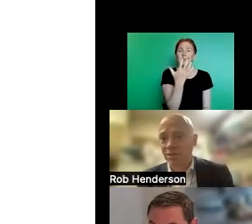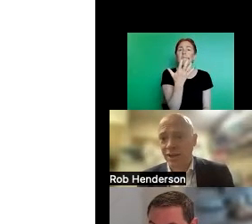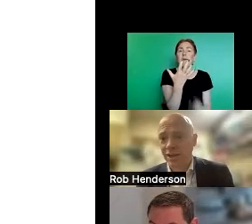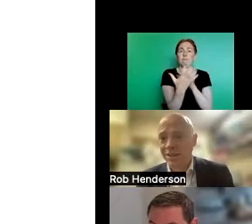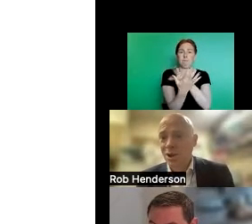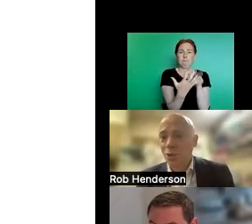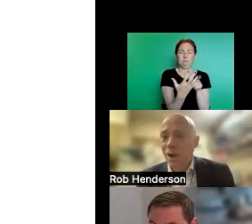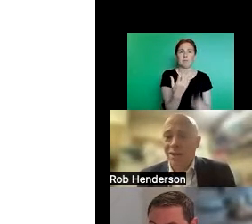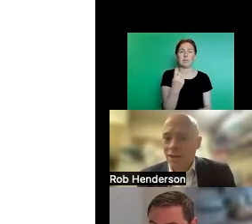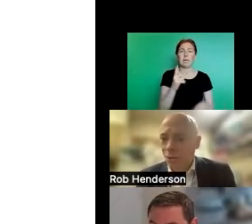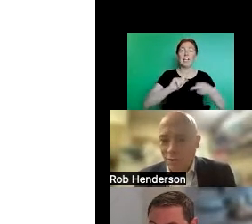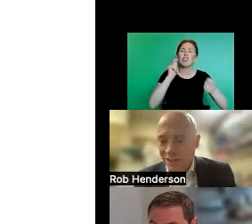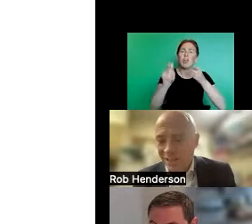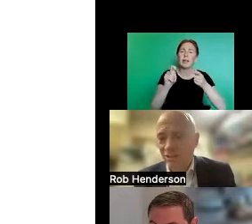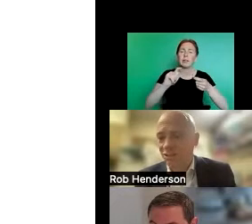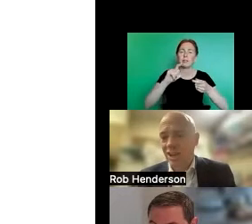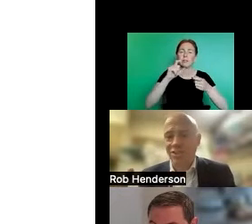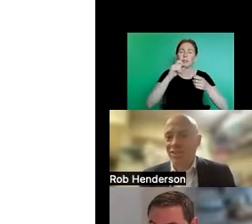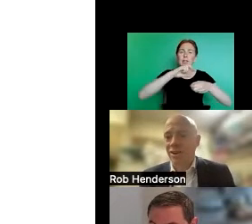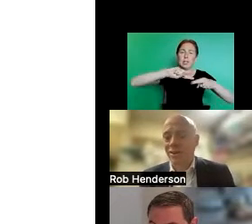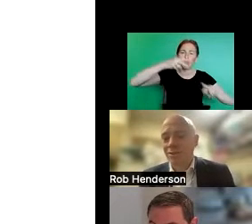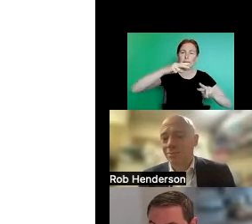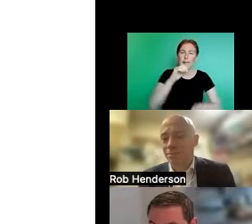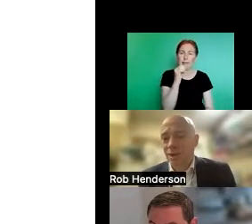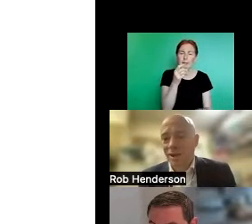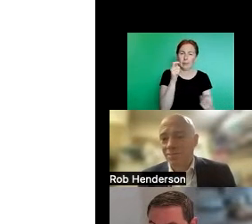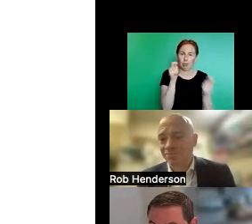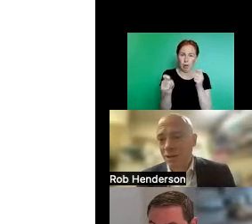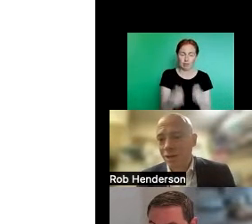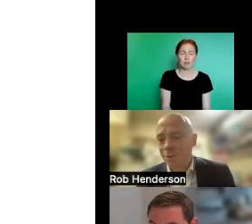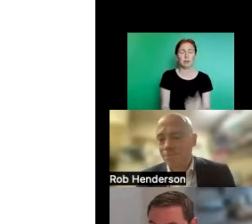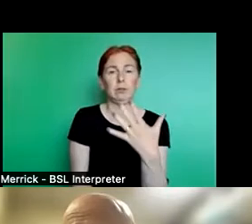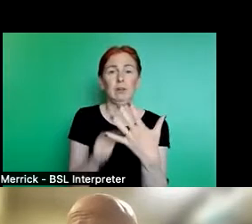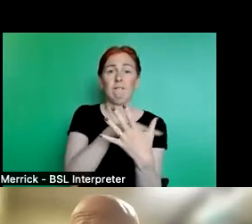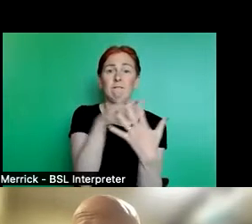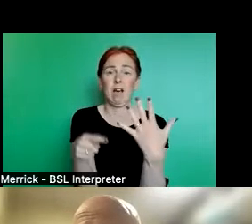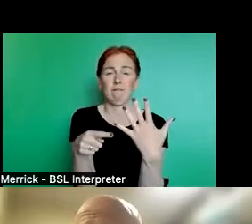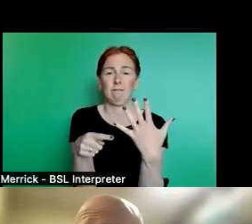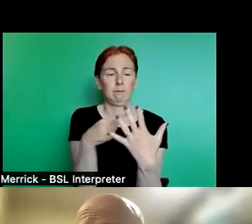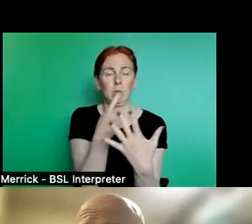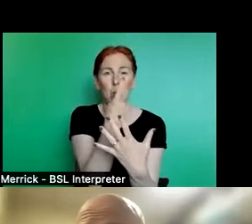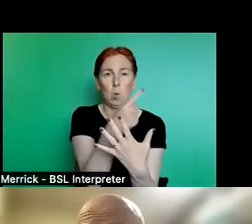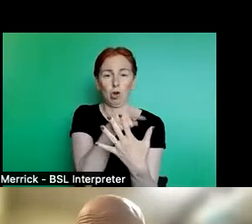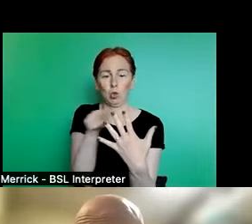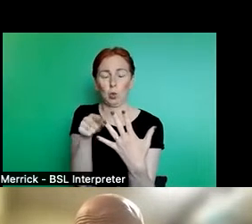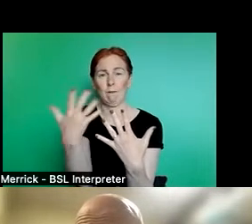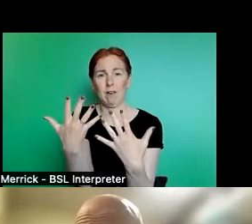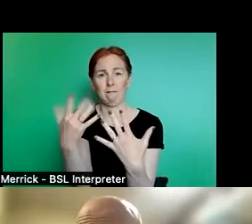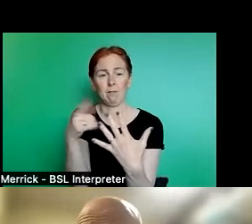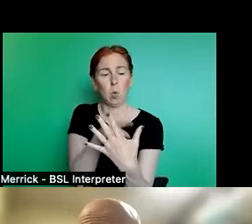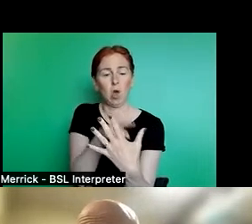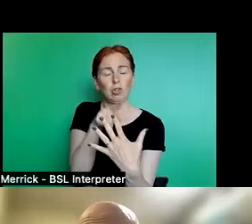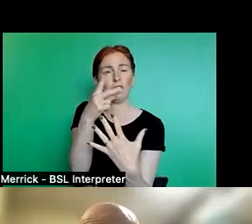lots of hair. All of these little changes are benign, okay? Class 5 is